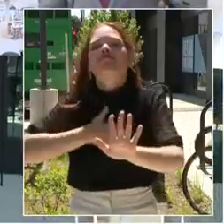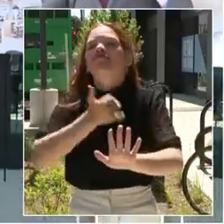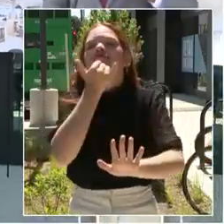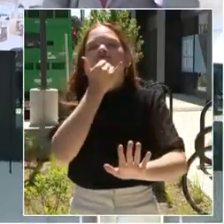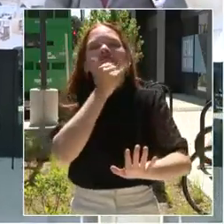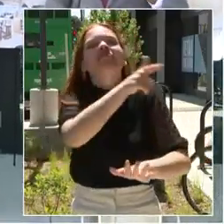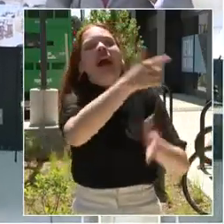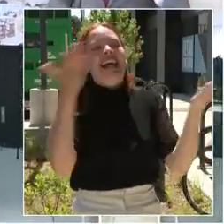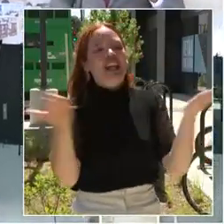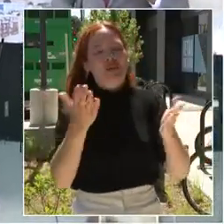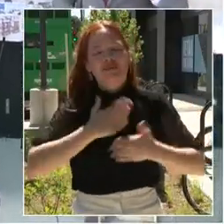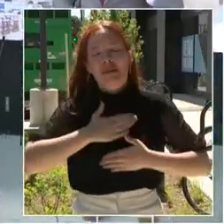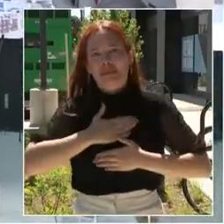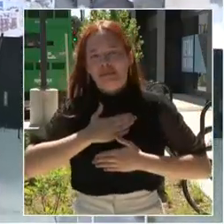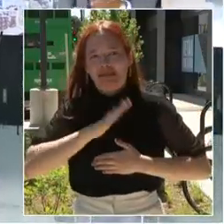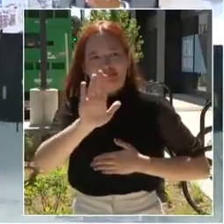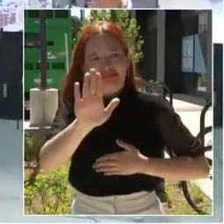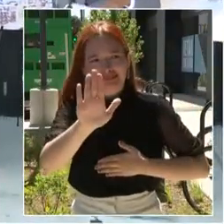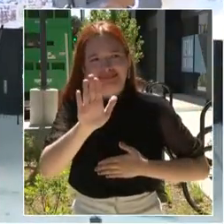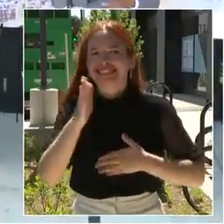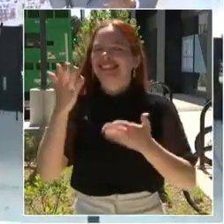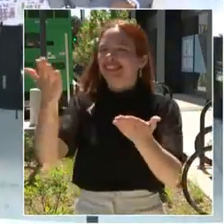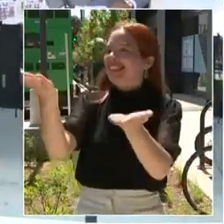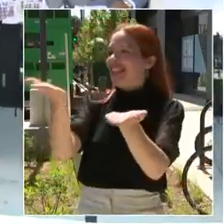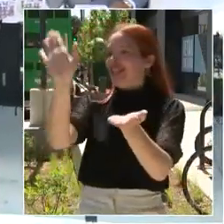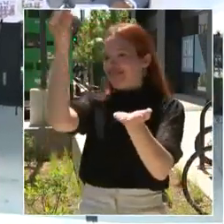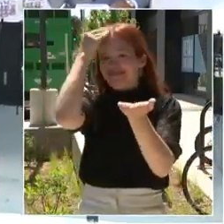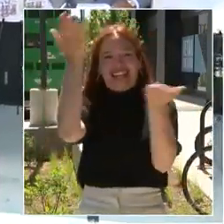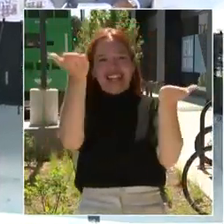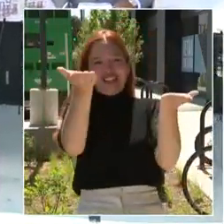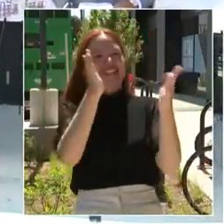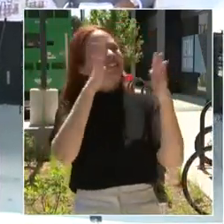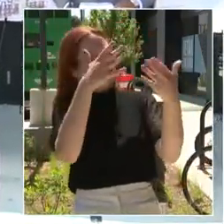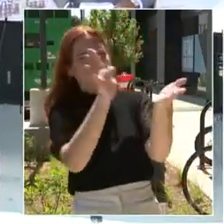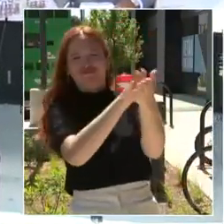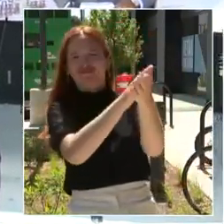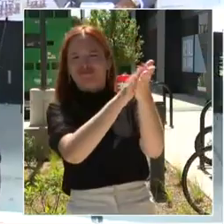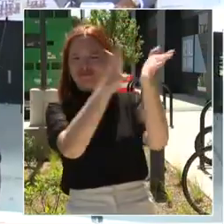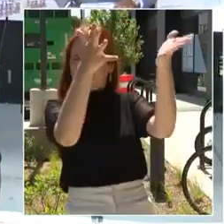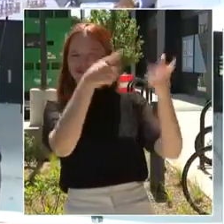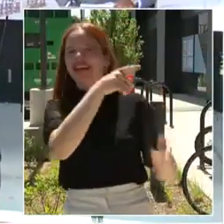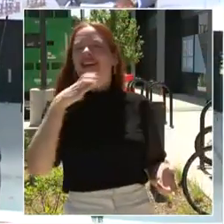I'll say it again. Let's thank Councilmember Gray in his presence, all right?